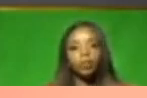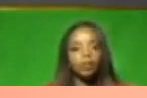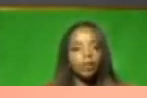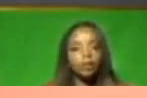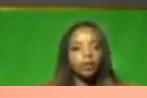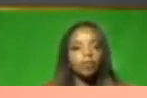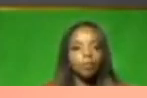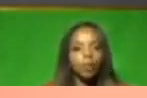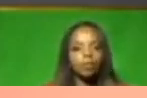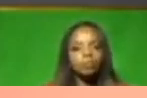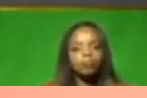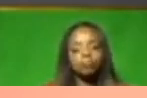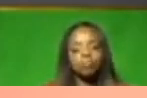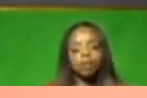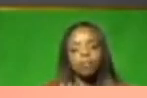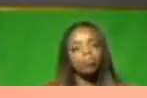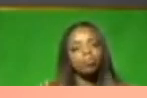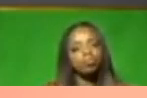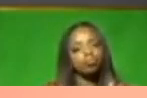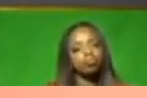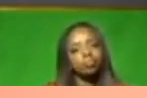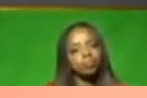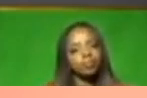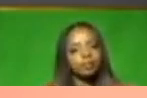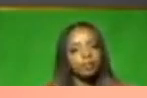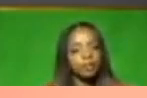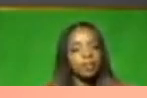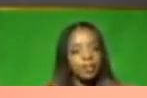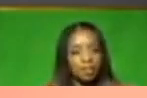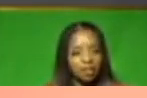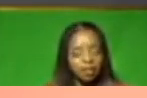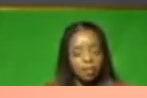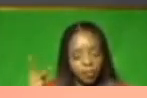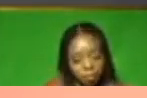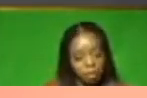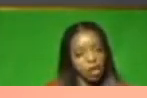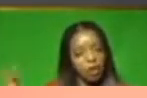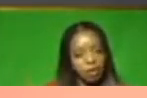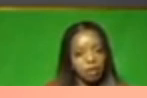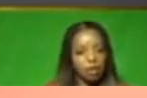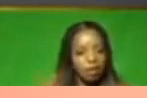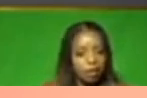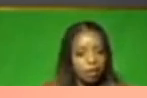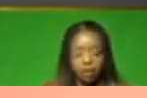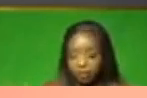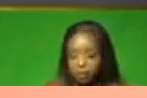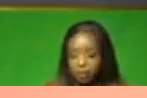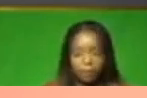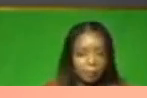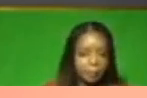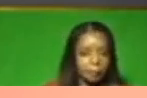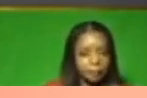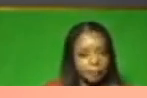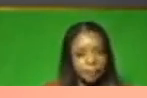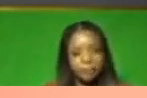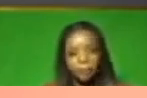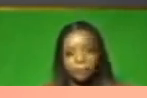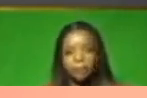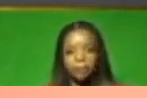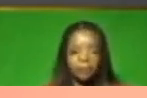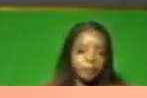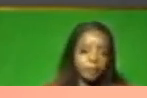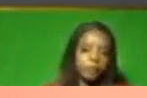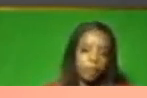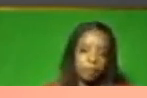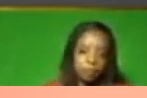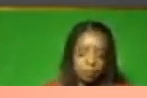of infrastructure projects due to the preparatory work that has been done and engendered by Invest South